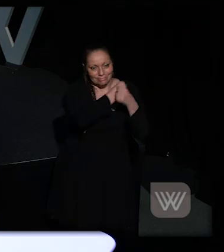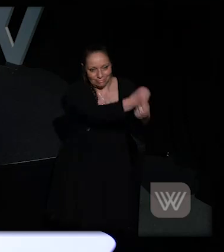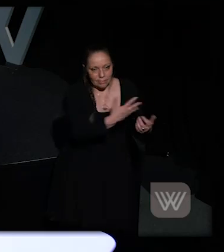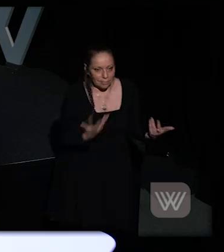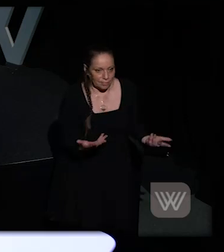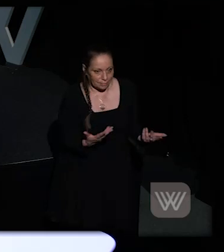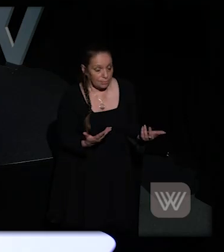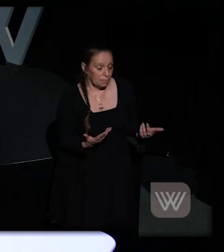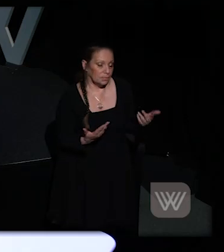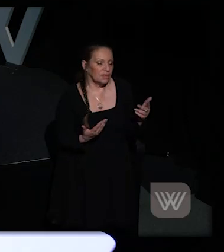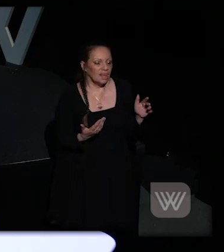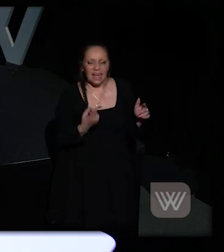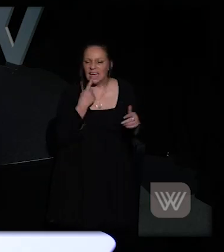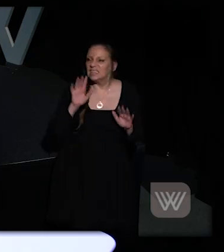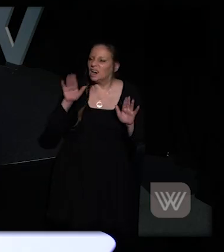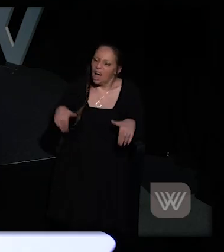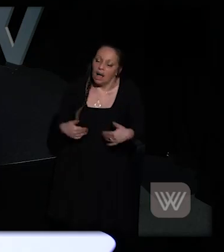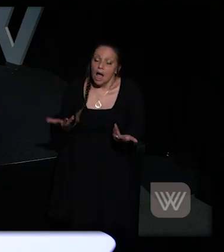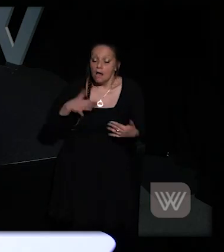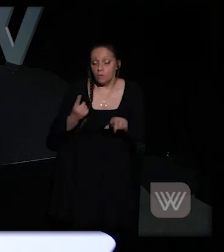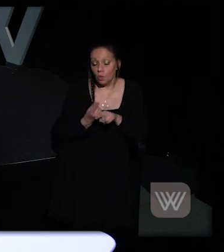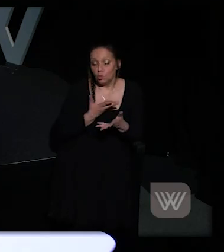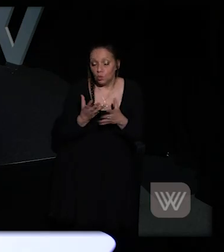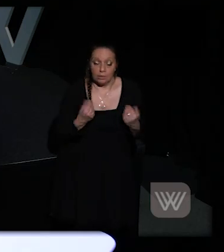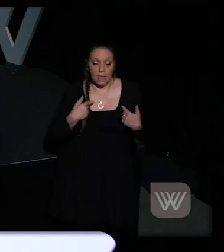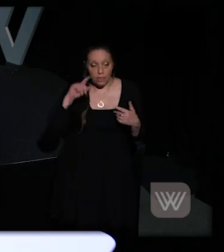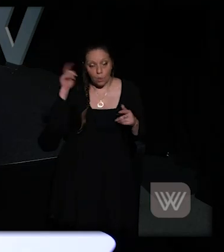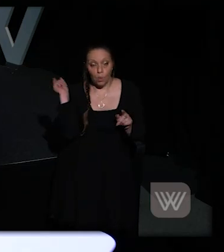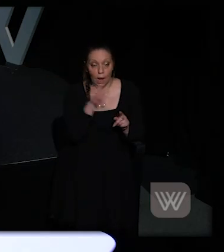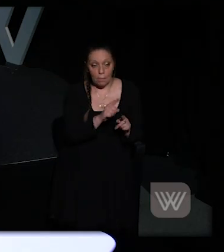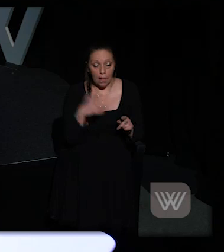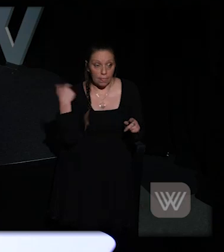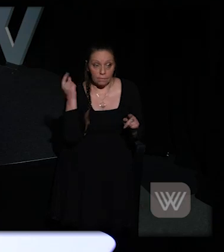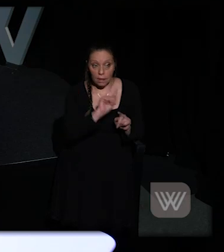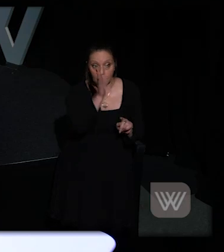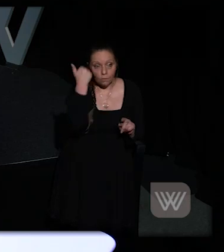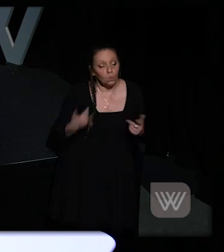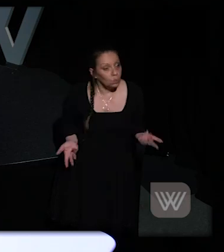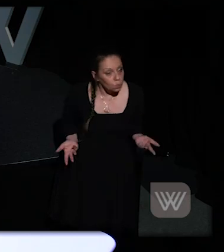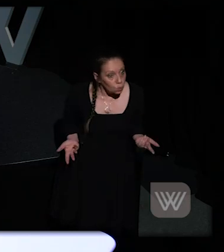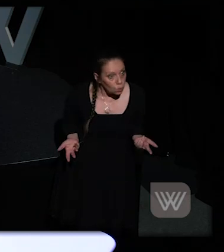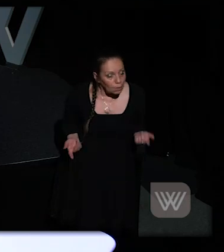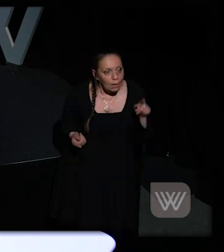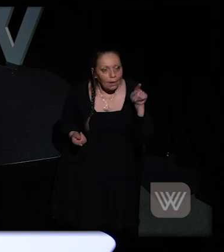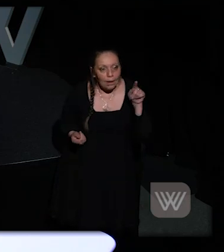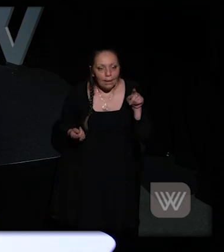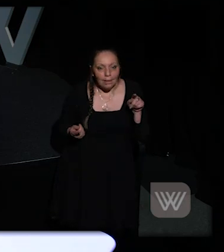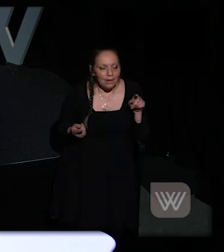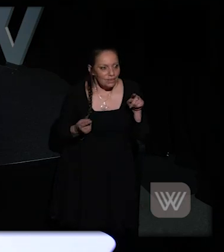syndicate coming after me. And he said, you know, if they want to talk to me, they'll come anyway. They've come before. So they're not